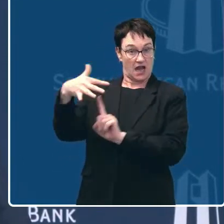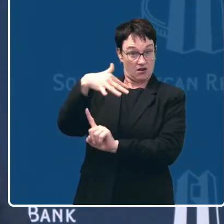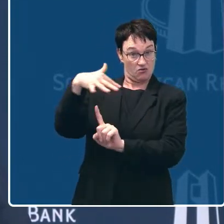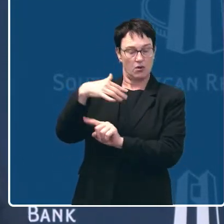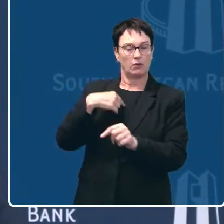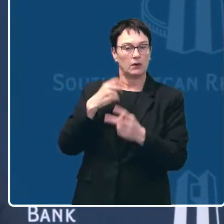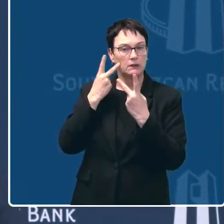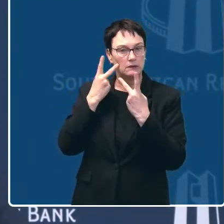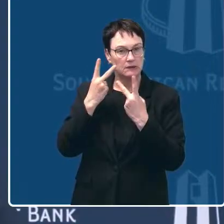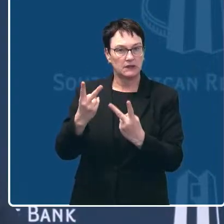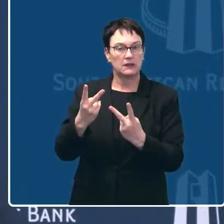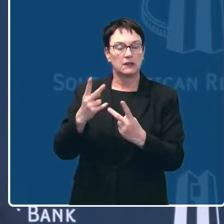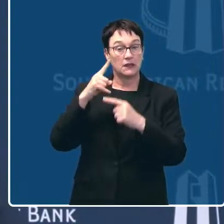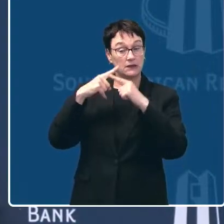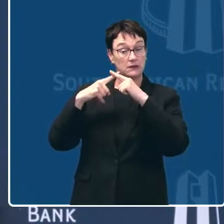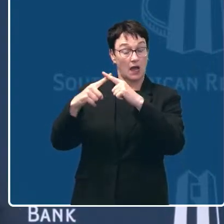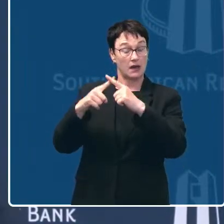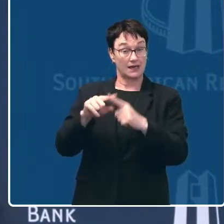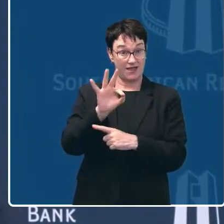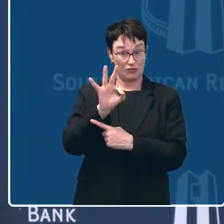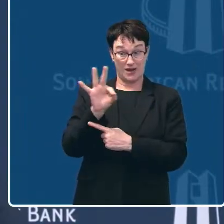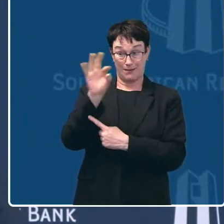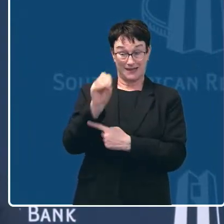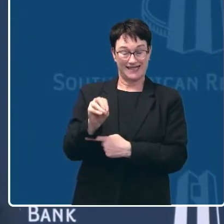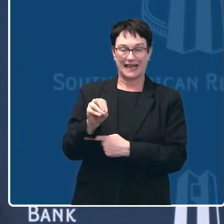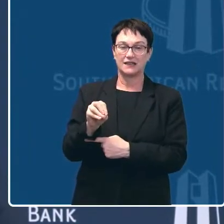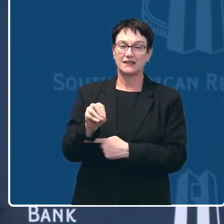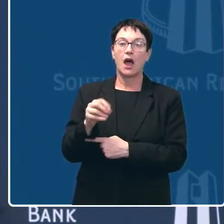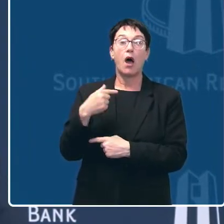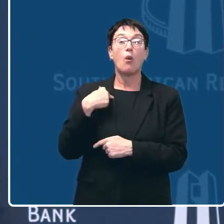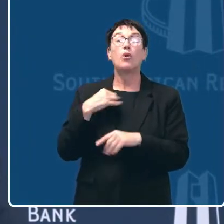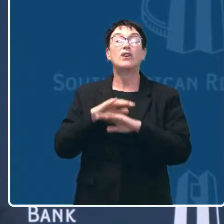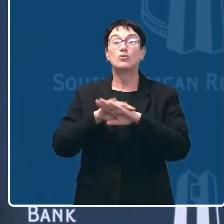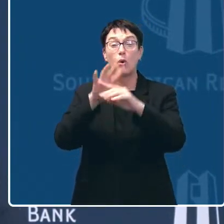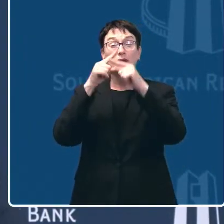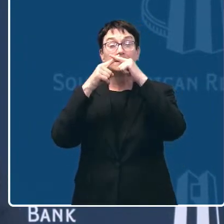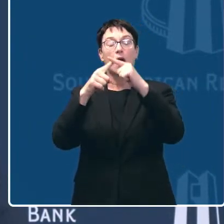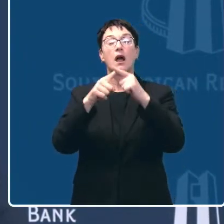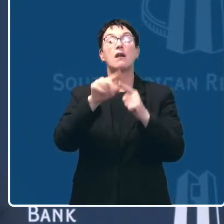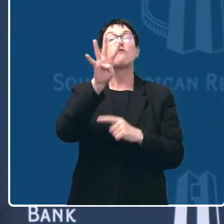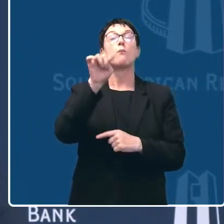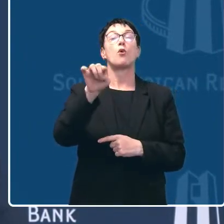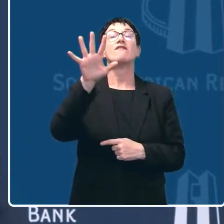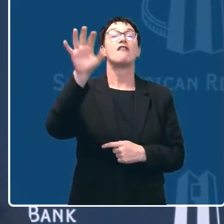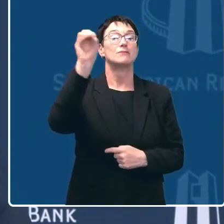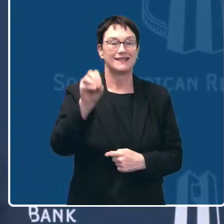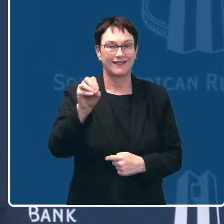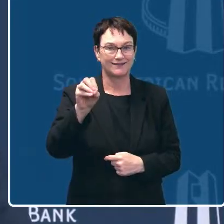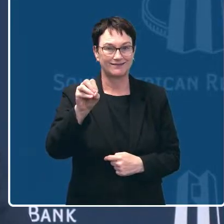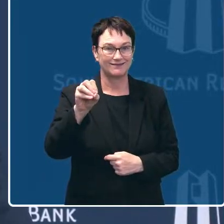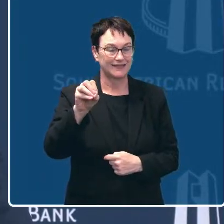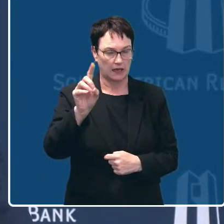of targeting 3% rather than 4.5%, that outcome would